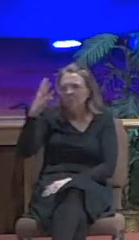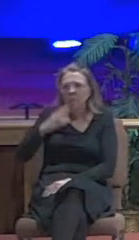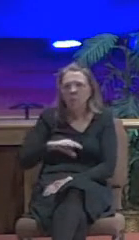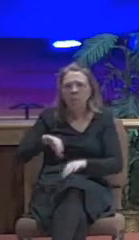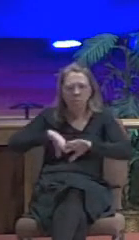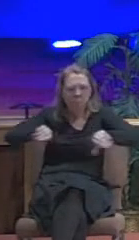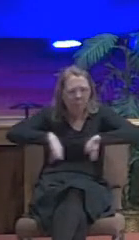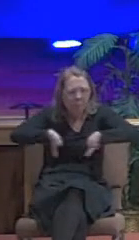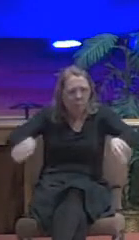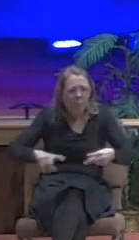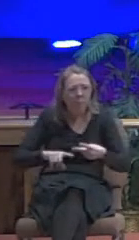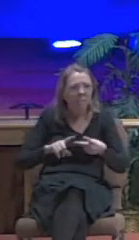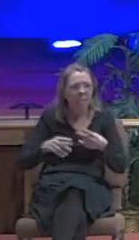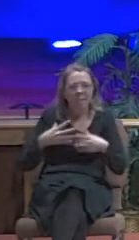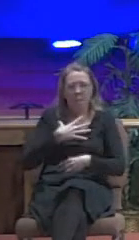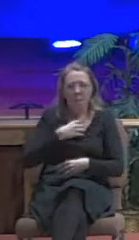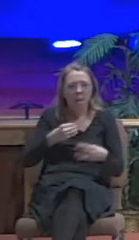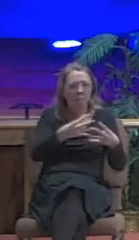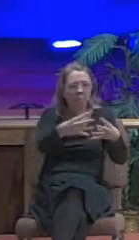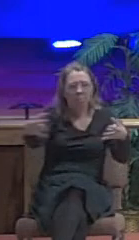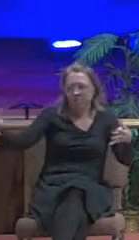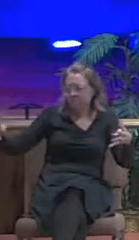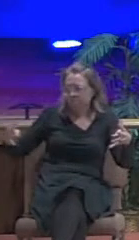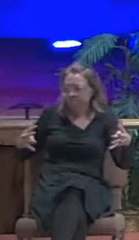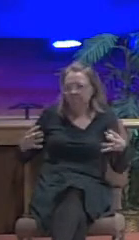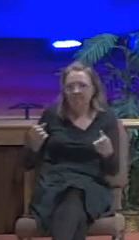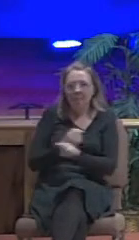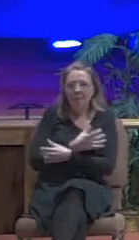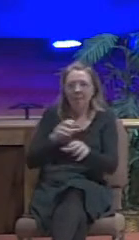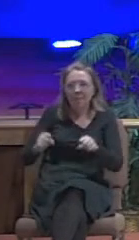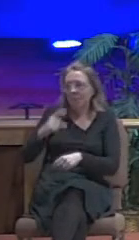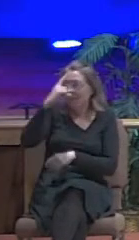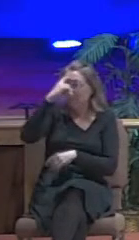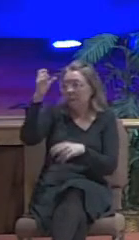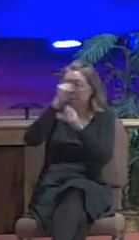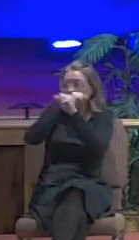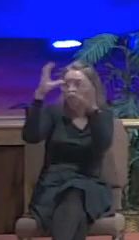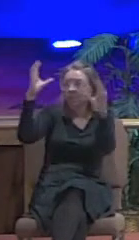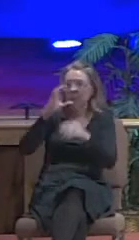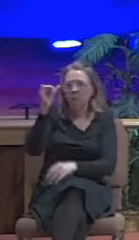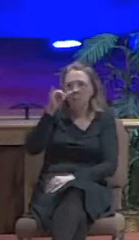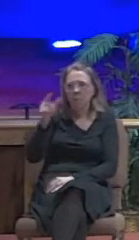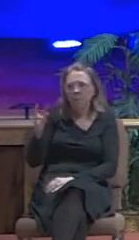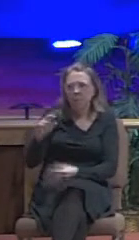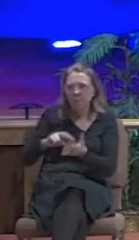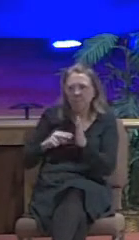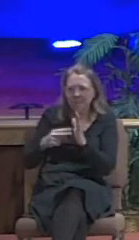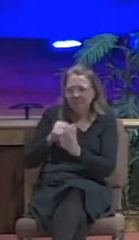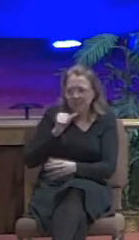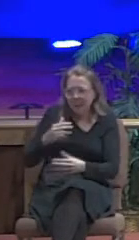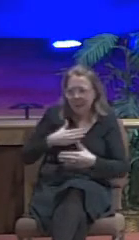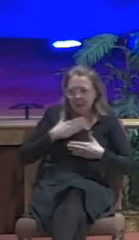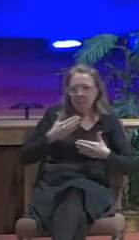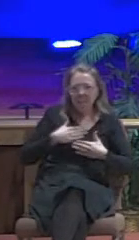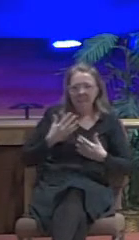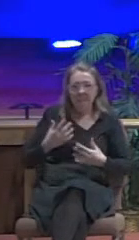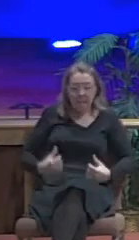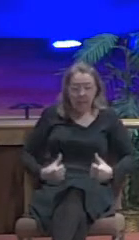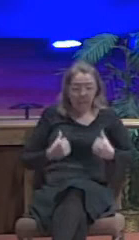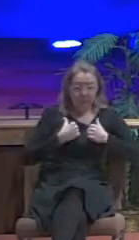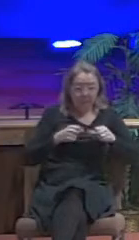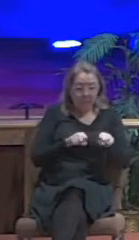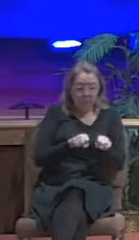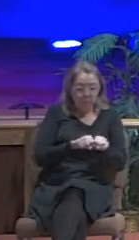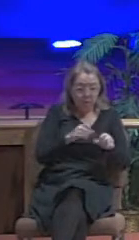you would imagine. How can you not be happy, Pastor? I'm living in a shoebox. If I only have a house